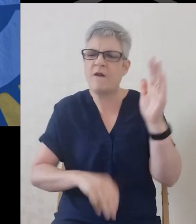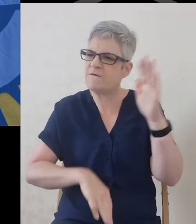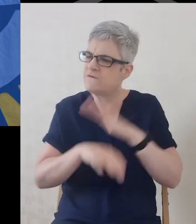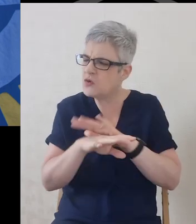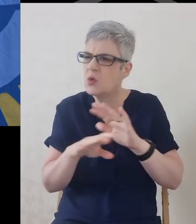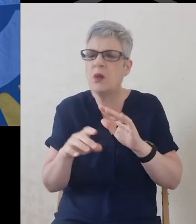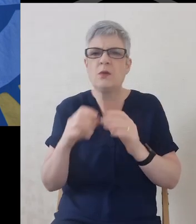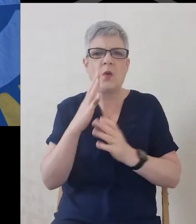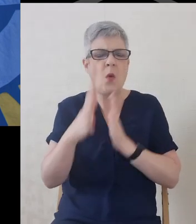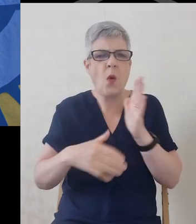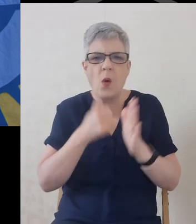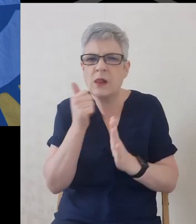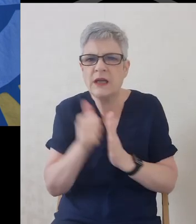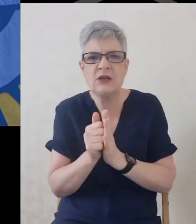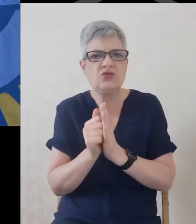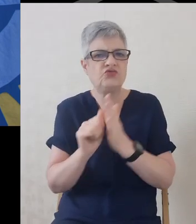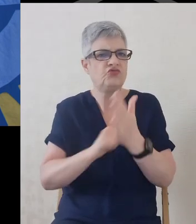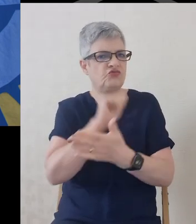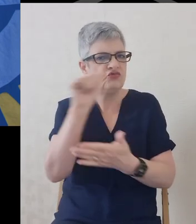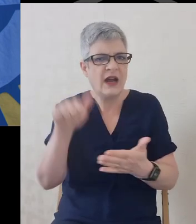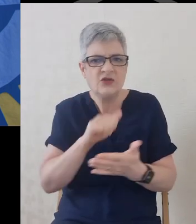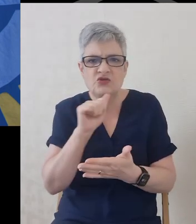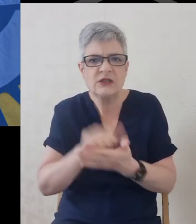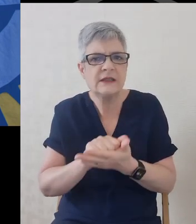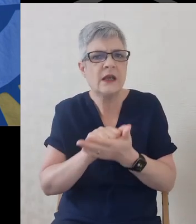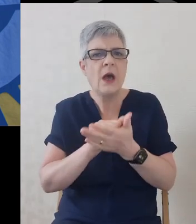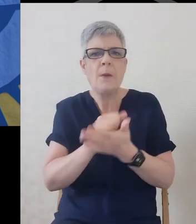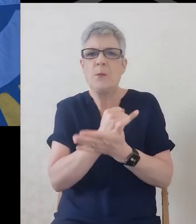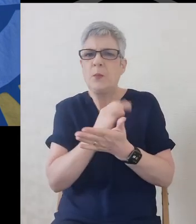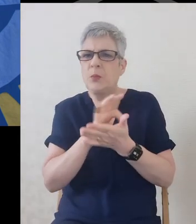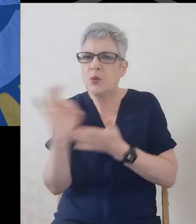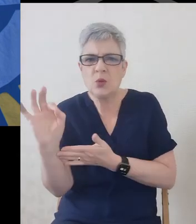holy, righteous, and pure in every way.